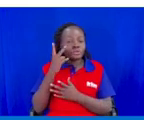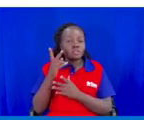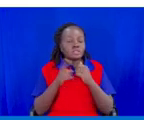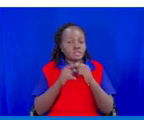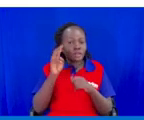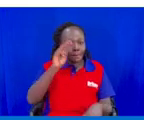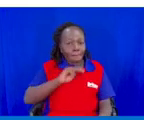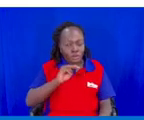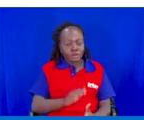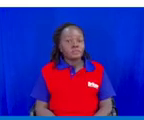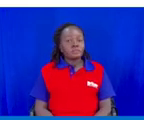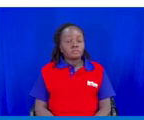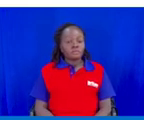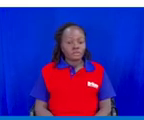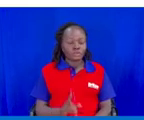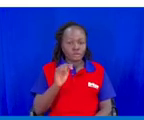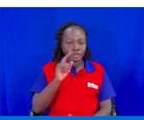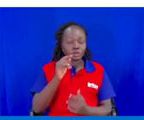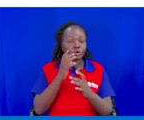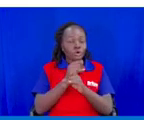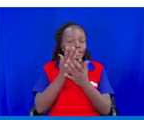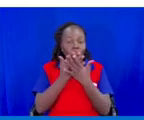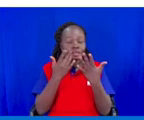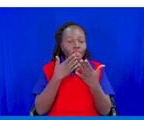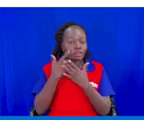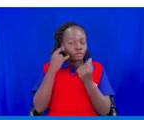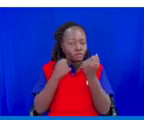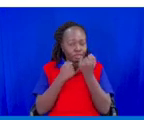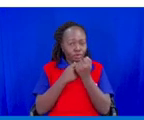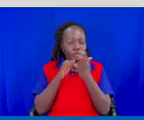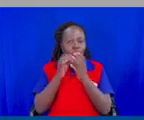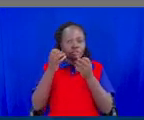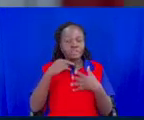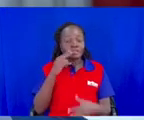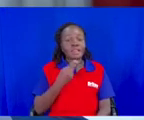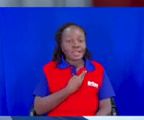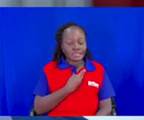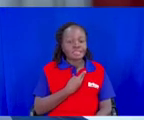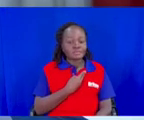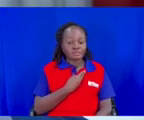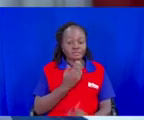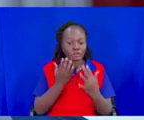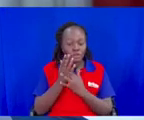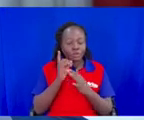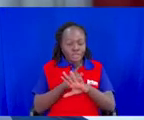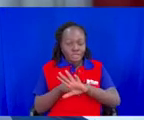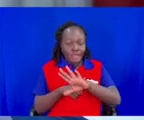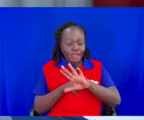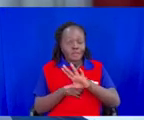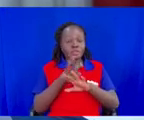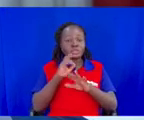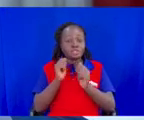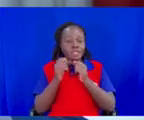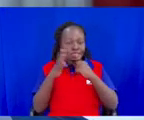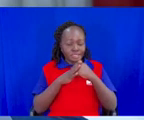million. Unit holders, I'd like to thank you for the support that you have given to us through the period of